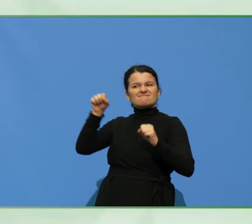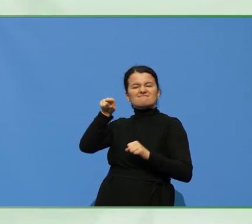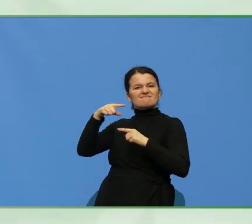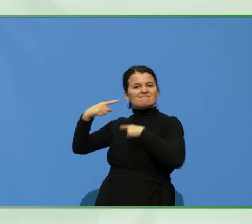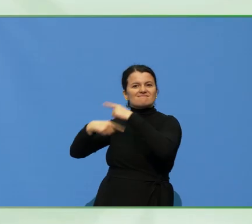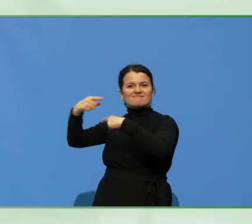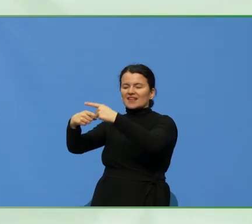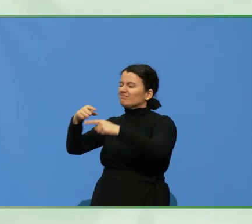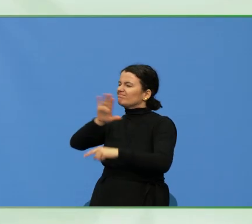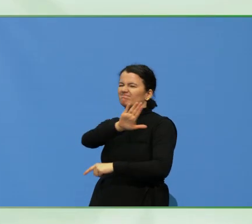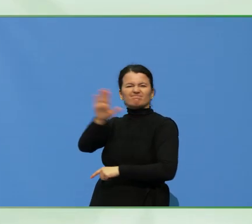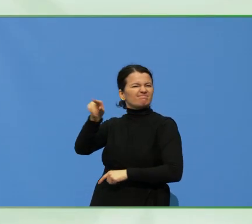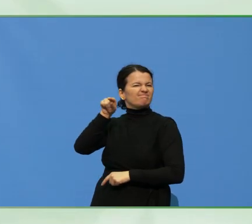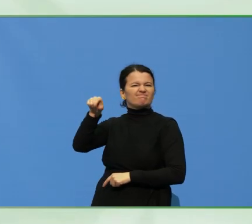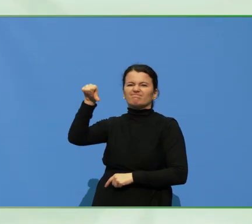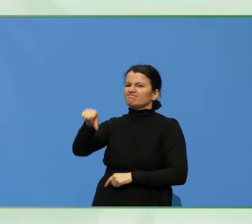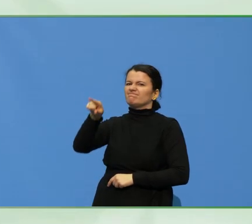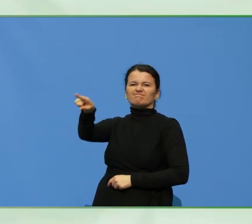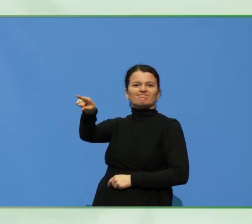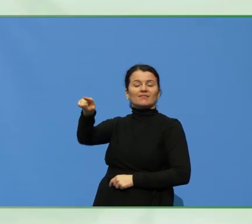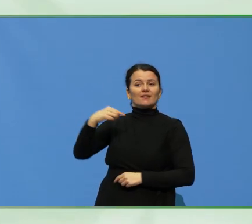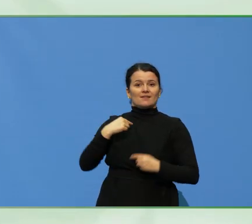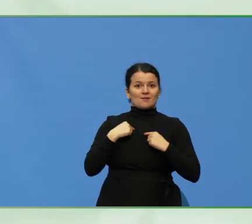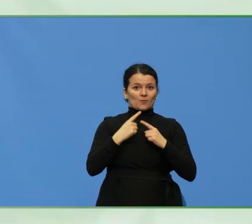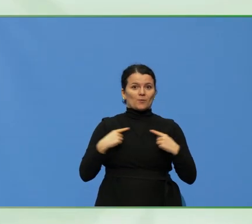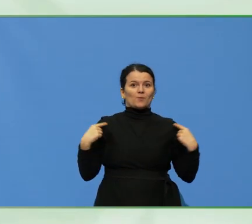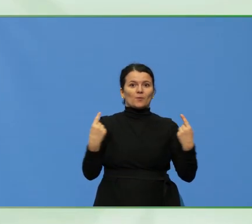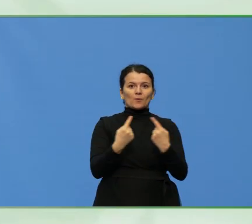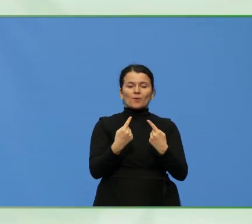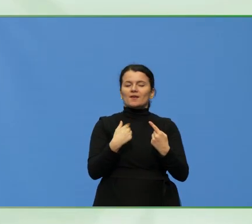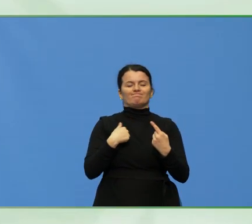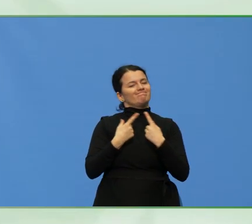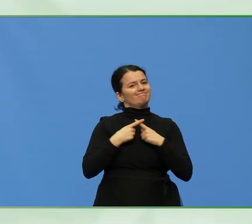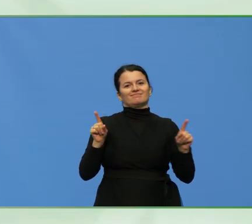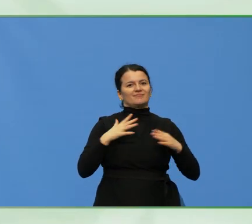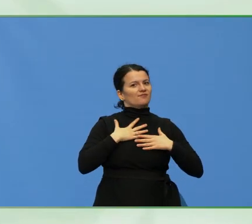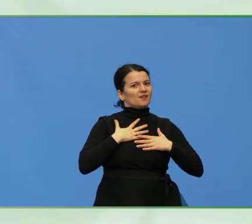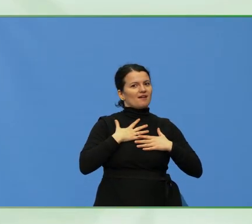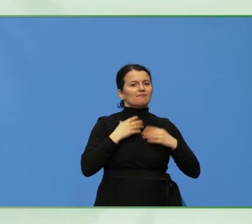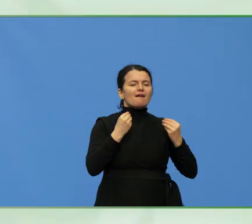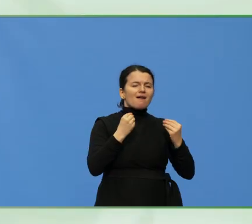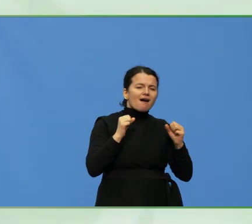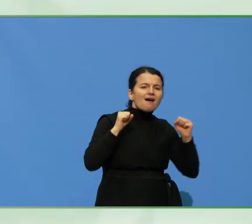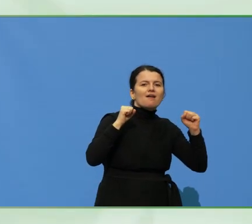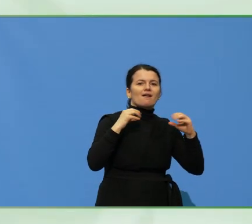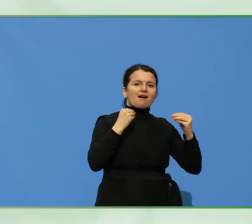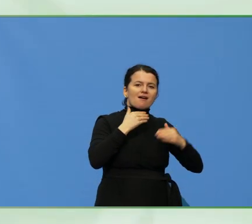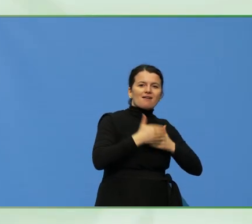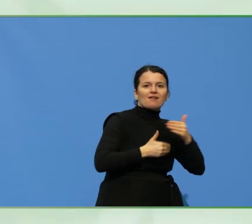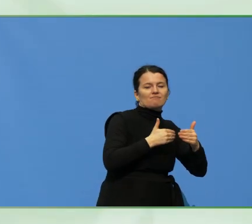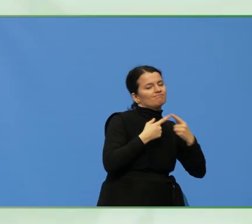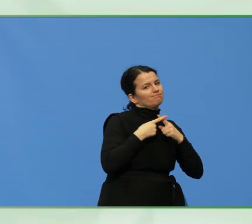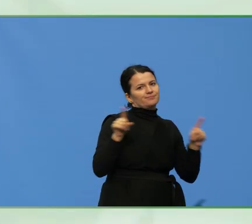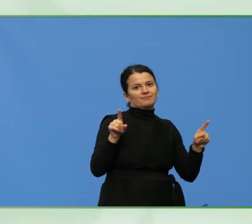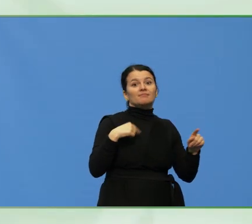Skin, we are creating a different type of movement. We have developed a fitness and yoga